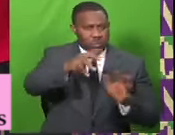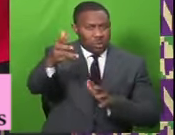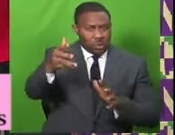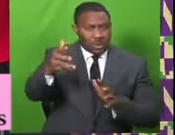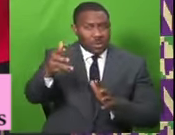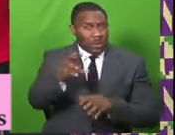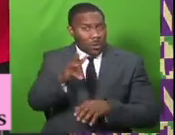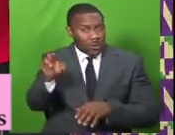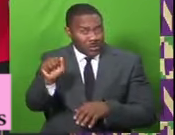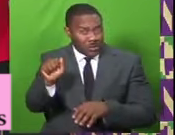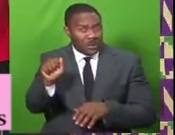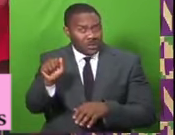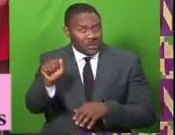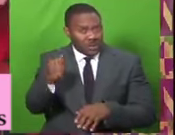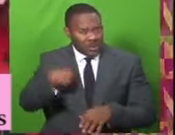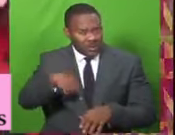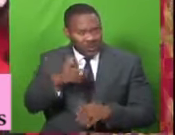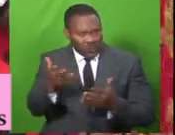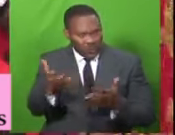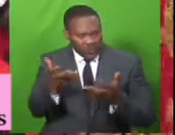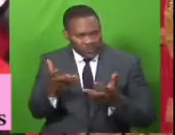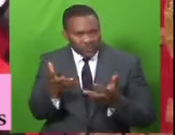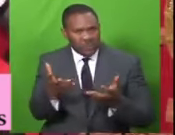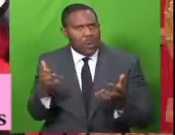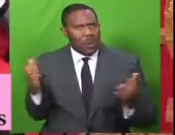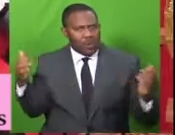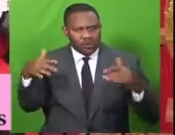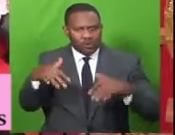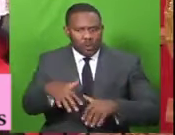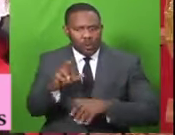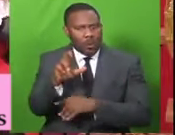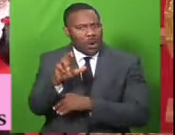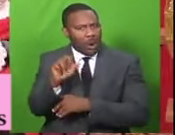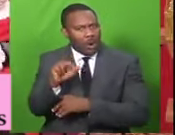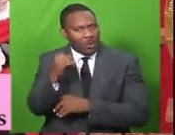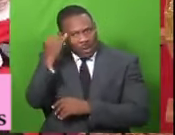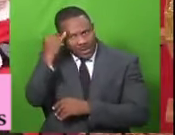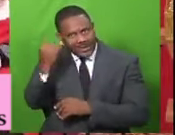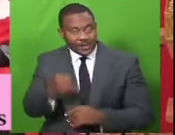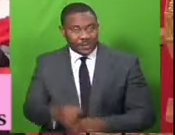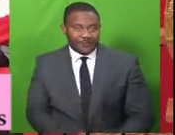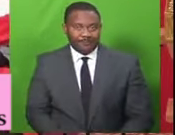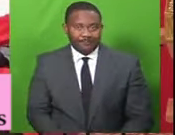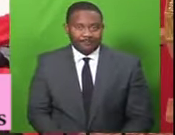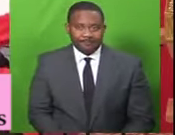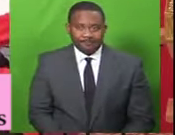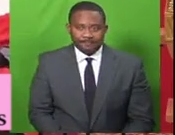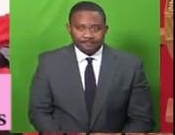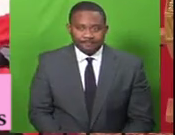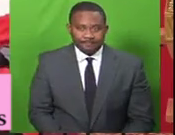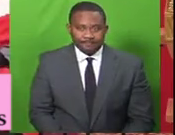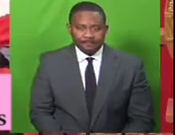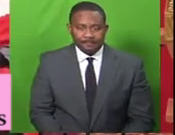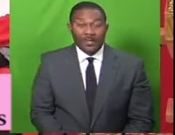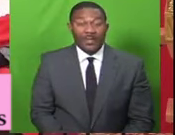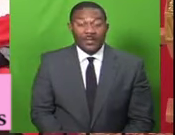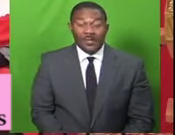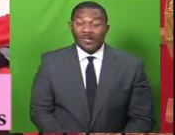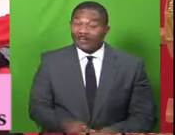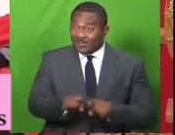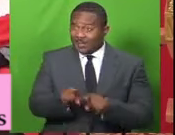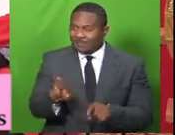commitment to the Accra Initiative. Mr. Speaker, Our decision to prioritize